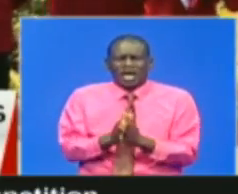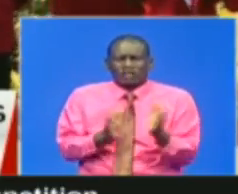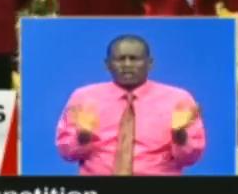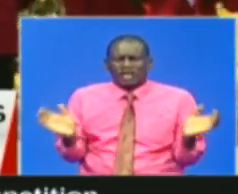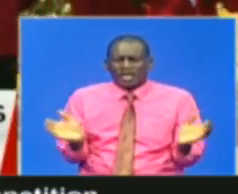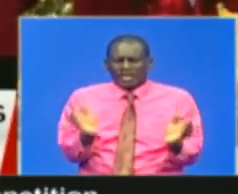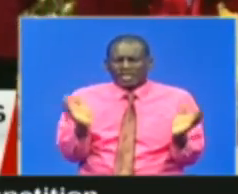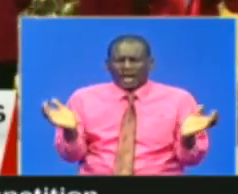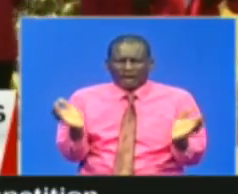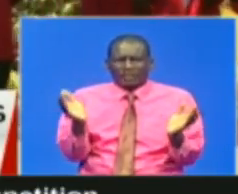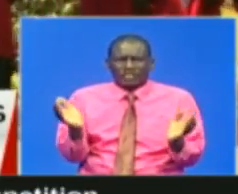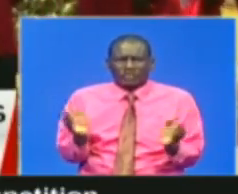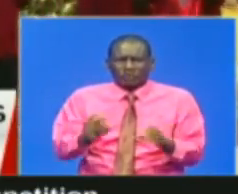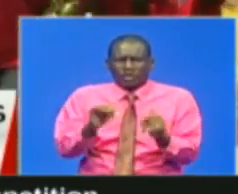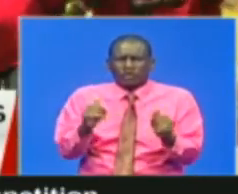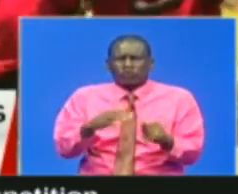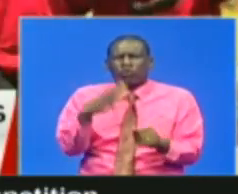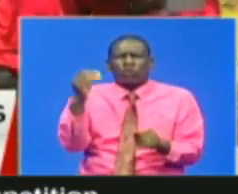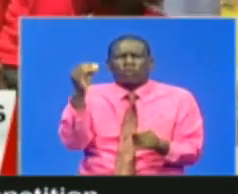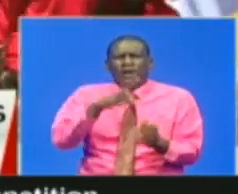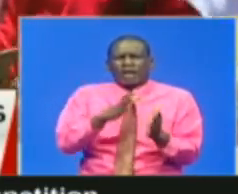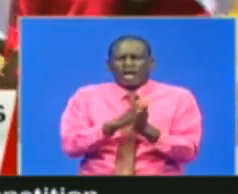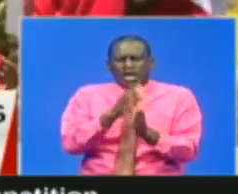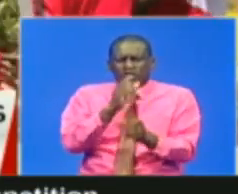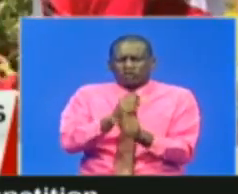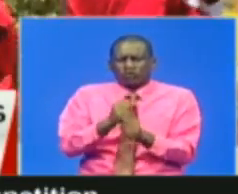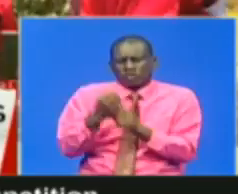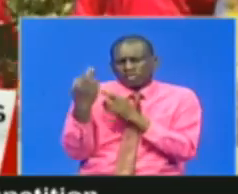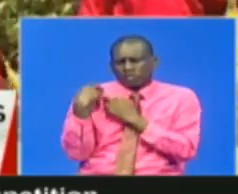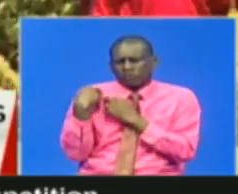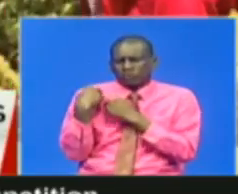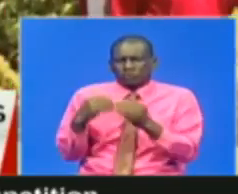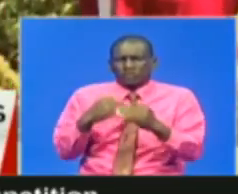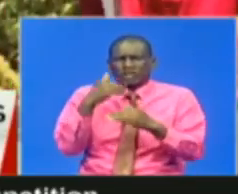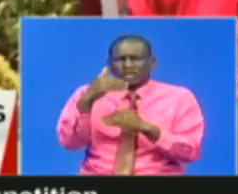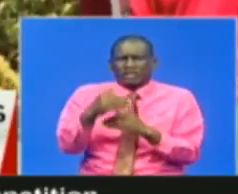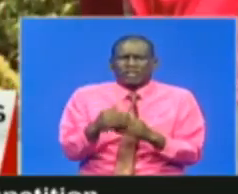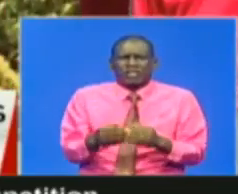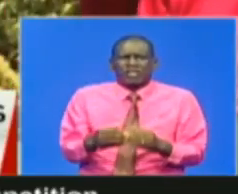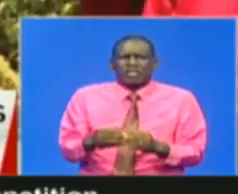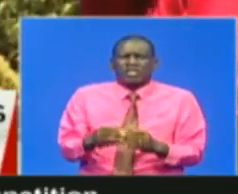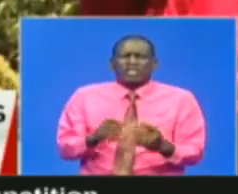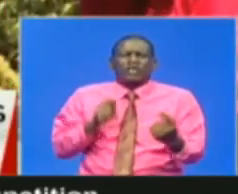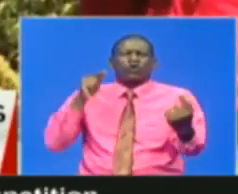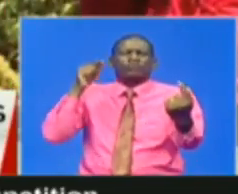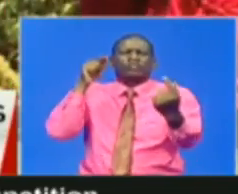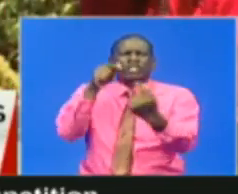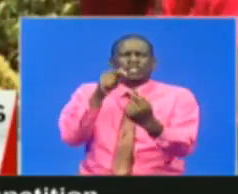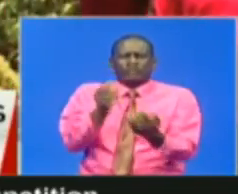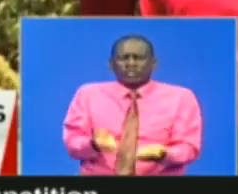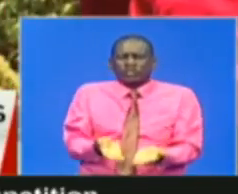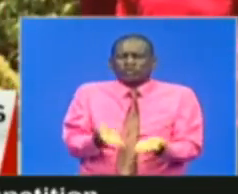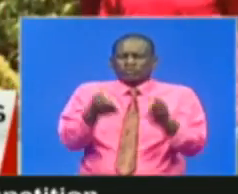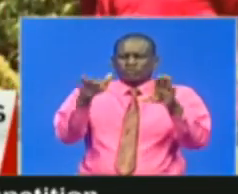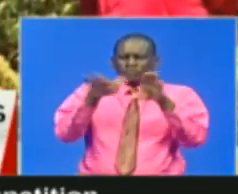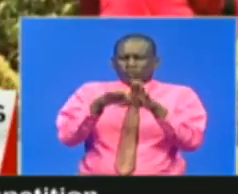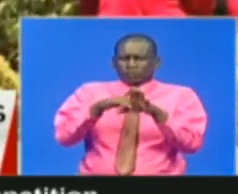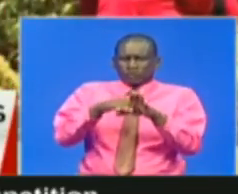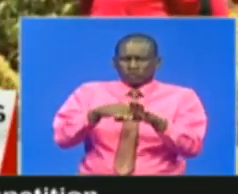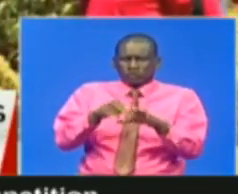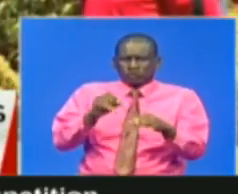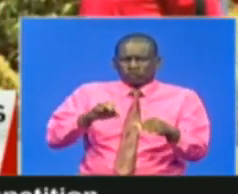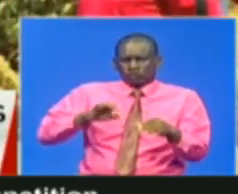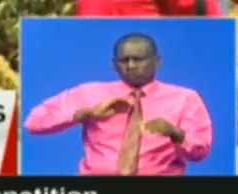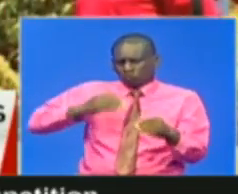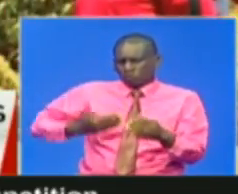motivated to go back and carry out the task ahead. Our biggest aim is to increase participation